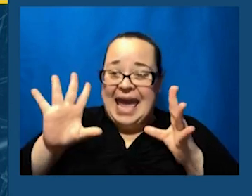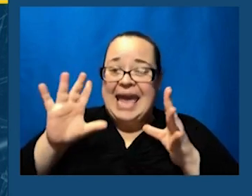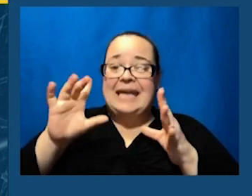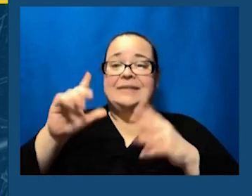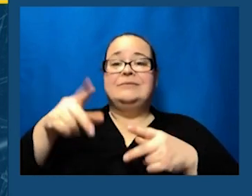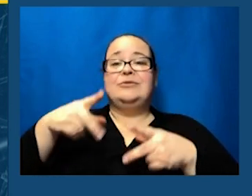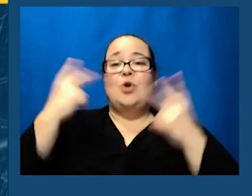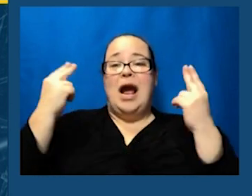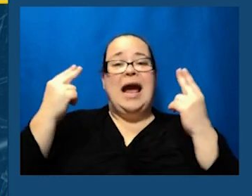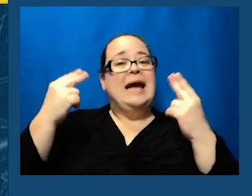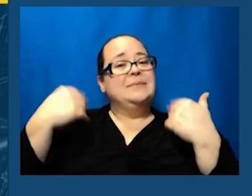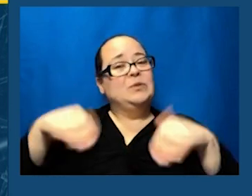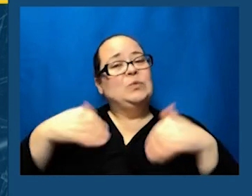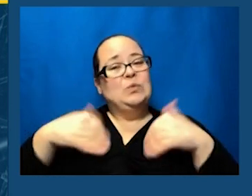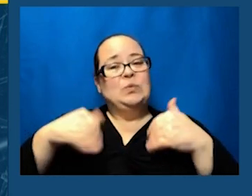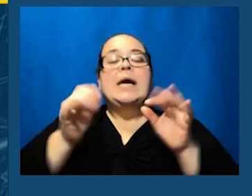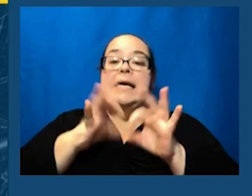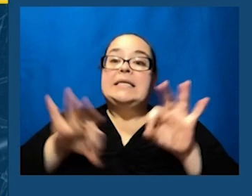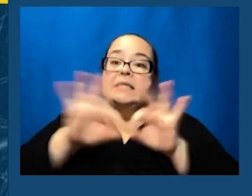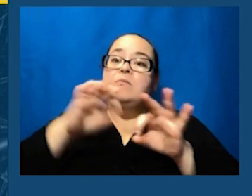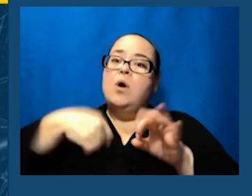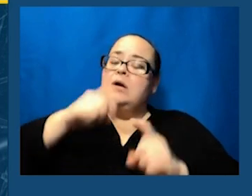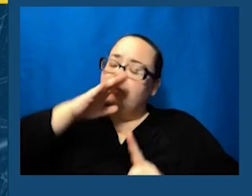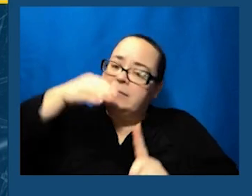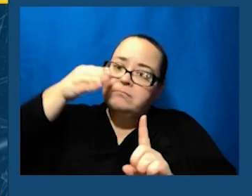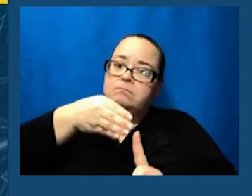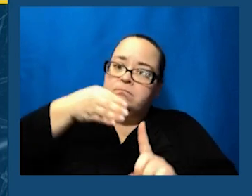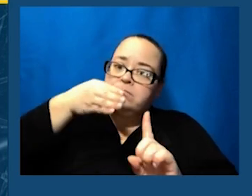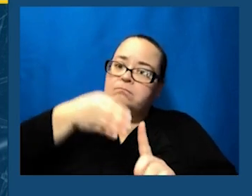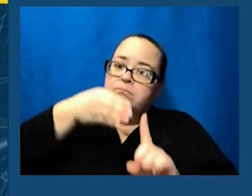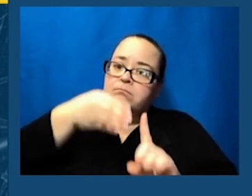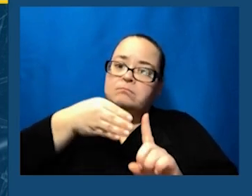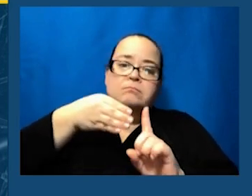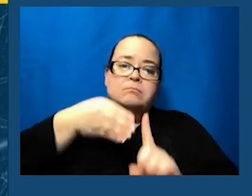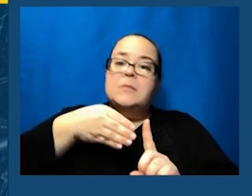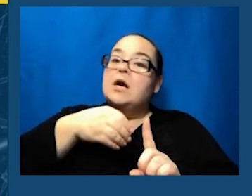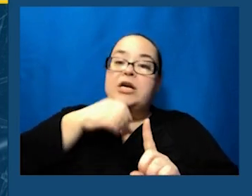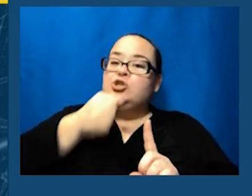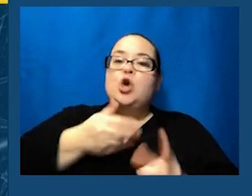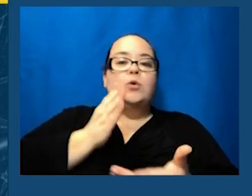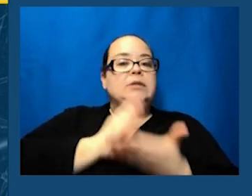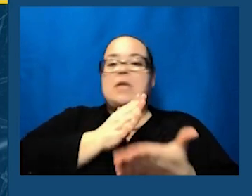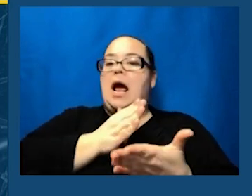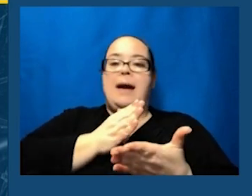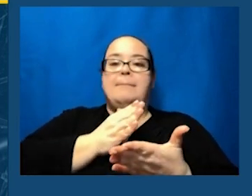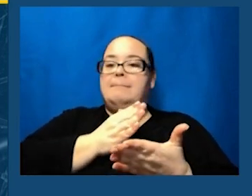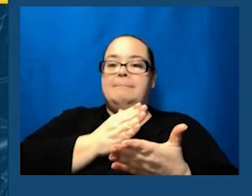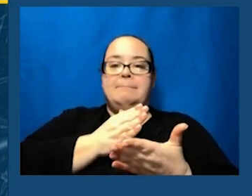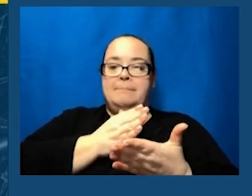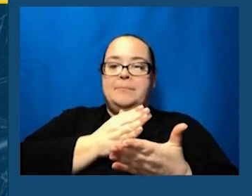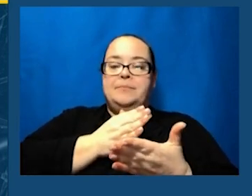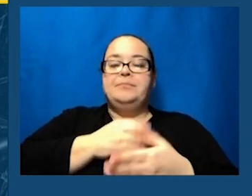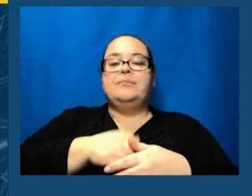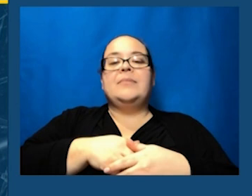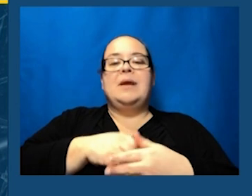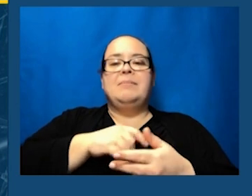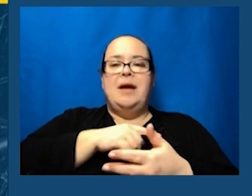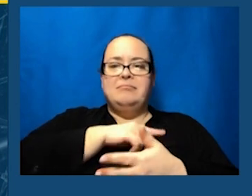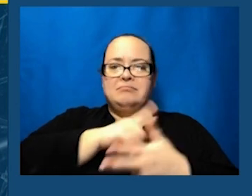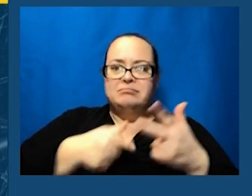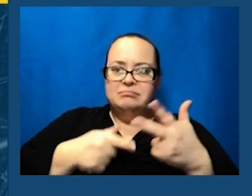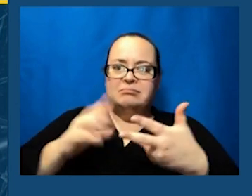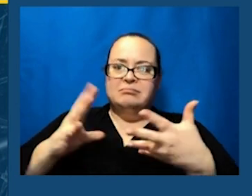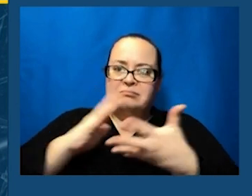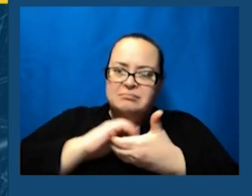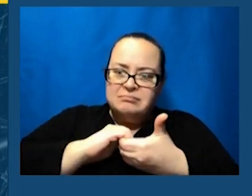important that we keep our foot on the gas and not stop these investments. But closely tied to all these societal